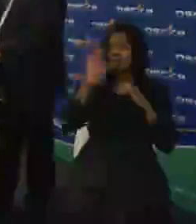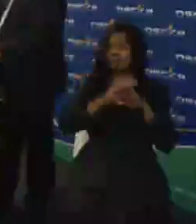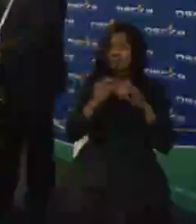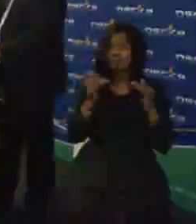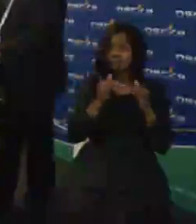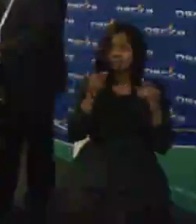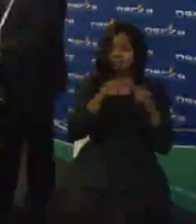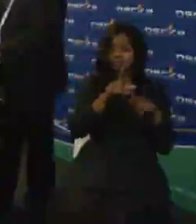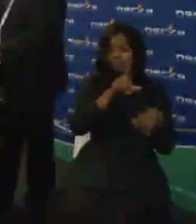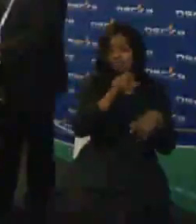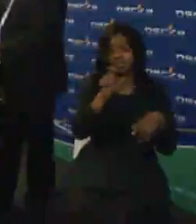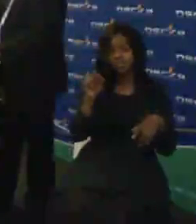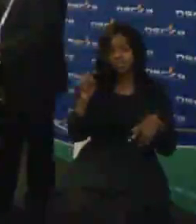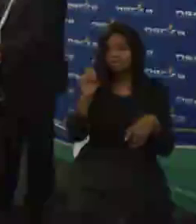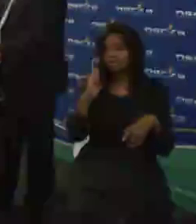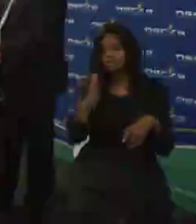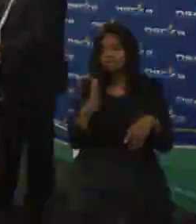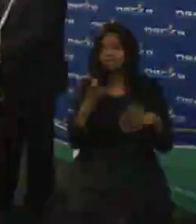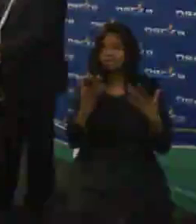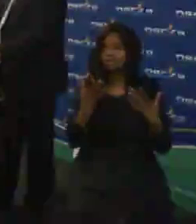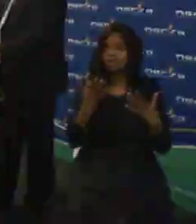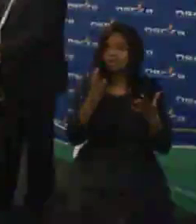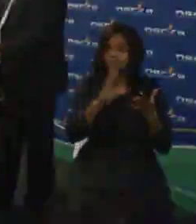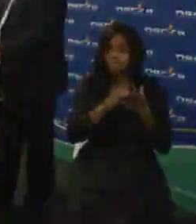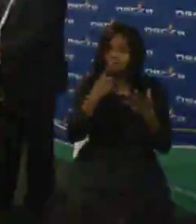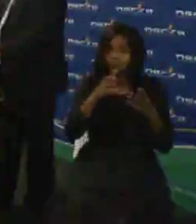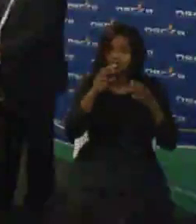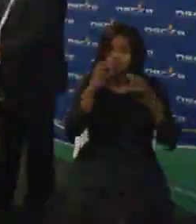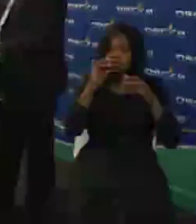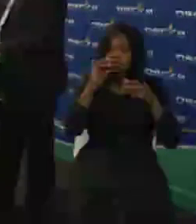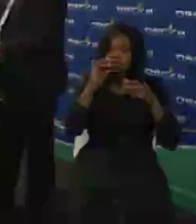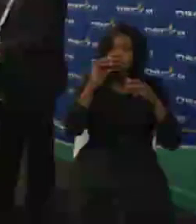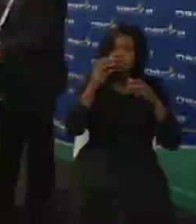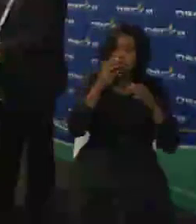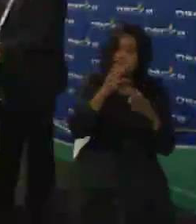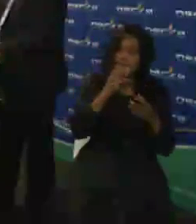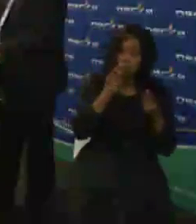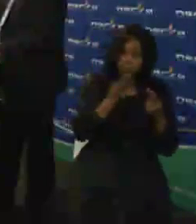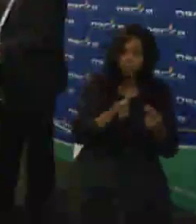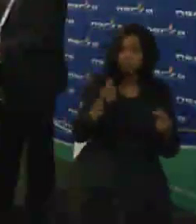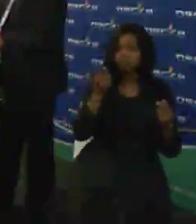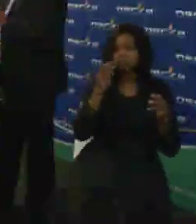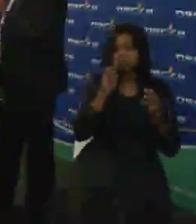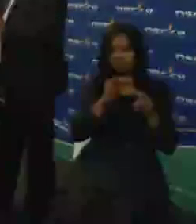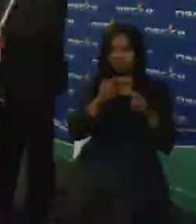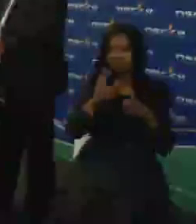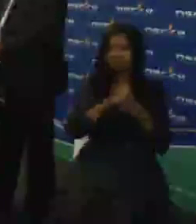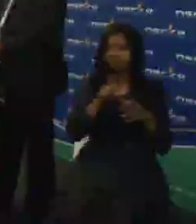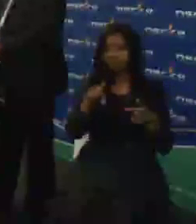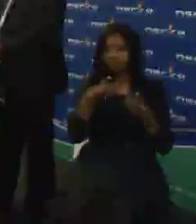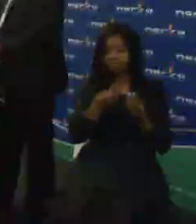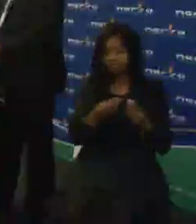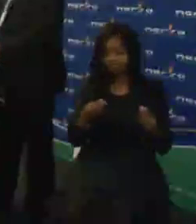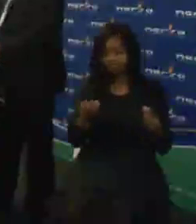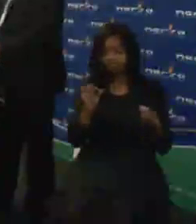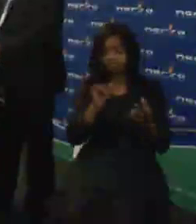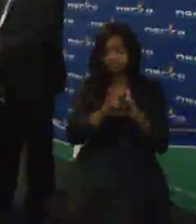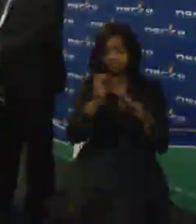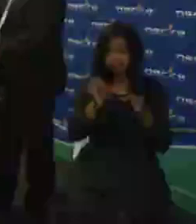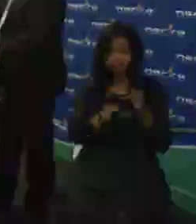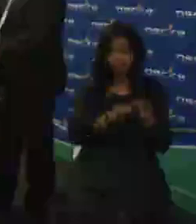to the 700 billion from an historic cost perspective. The other component, Chair, as we explained in the